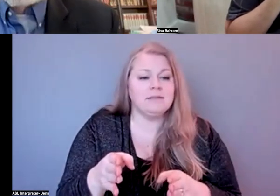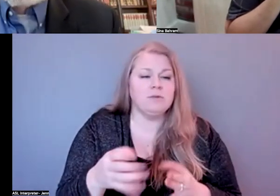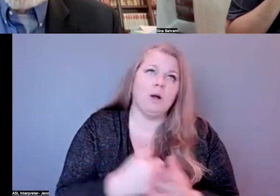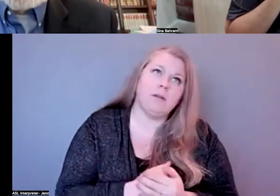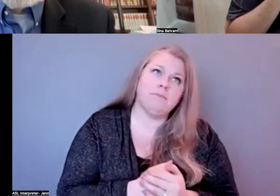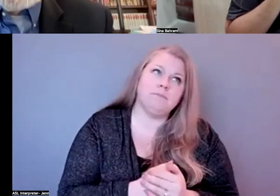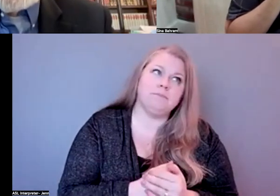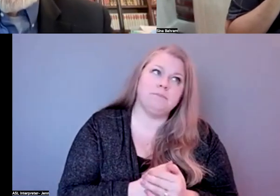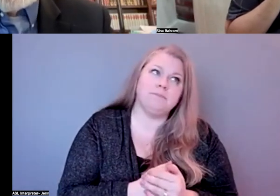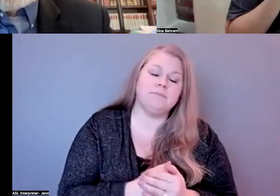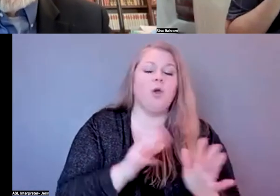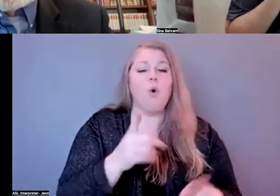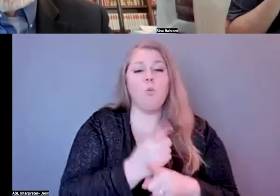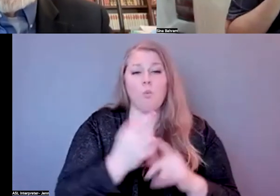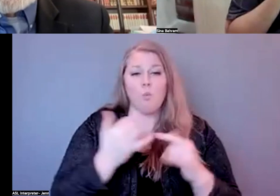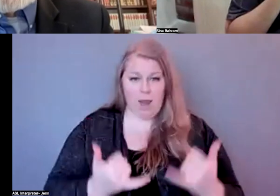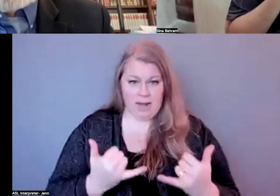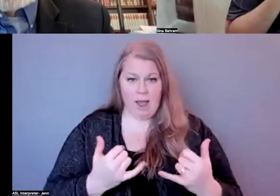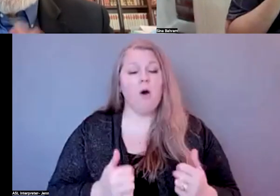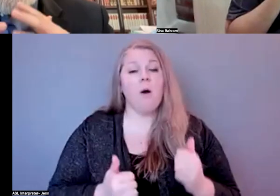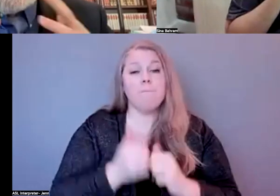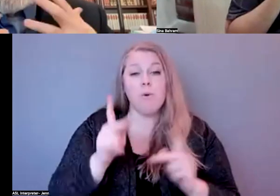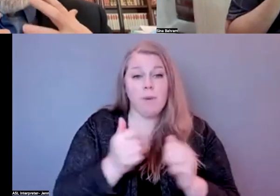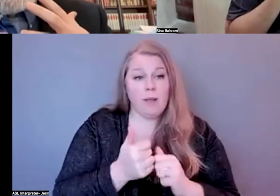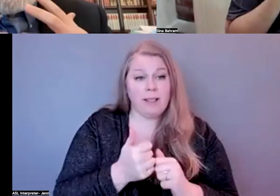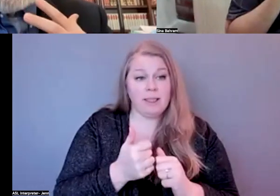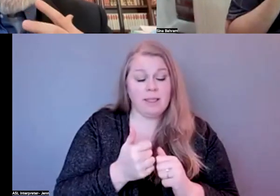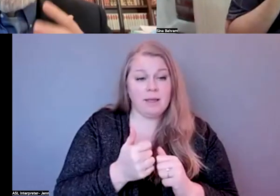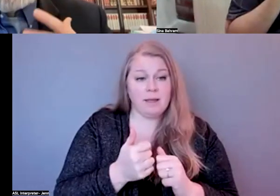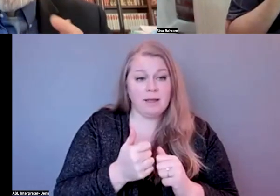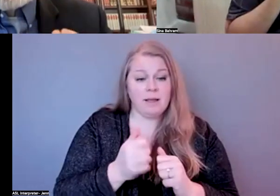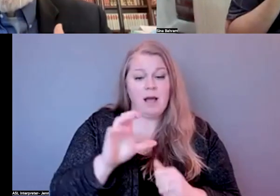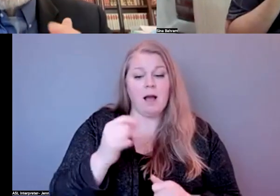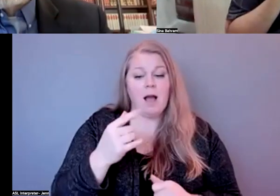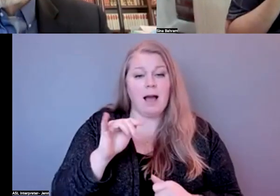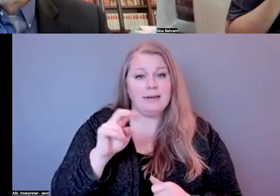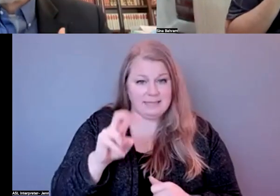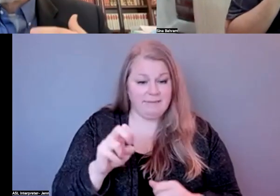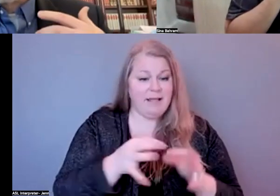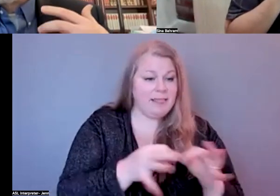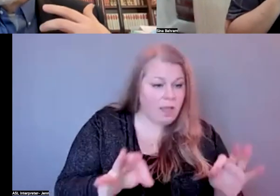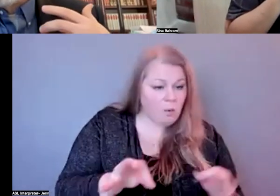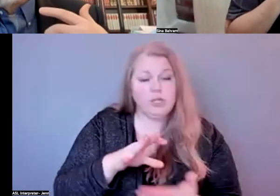this way. Right now, most people with cognitive, who are in the cognitive language and learning,